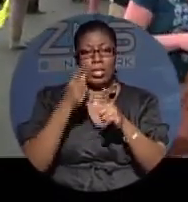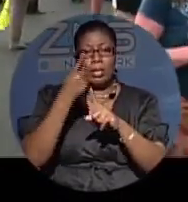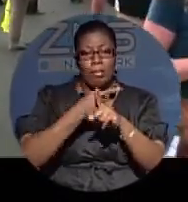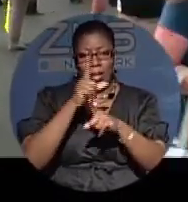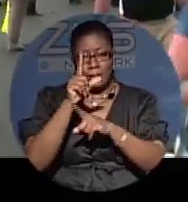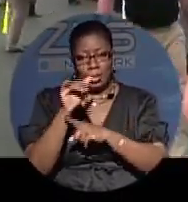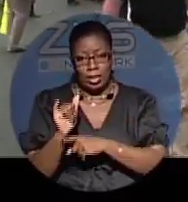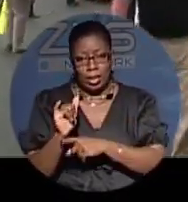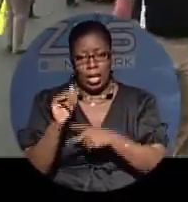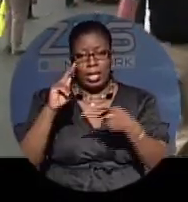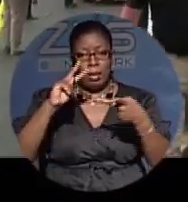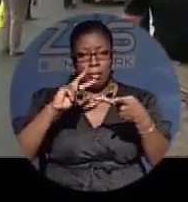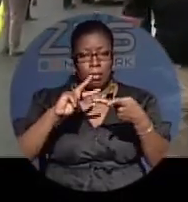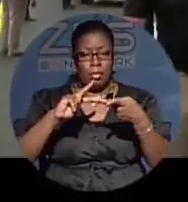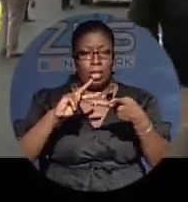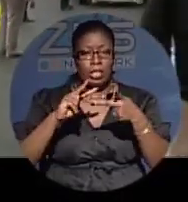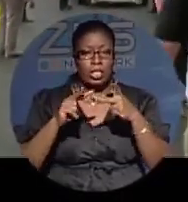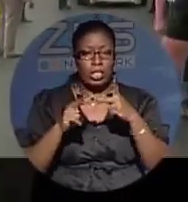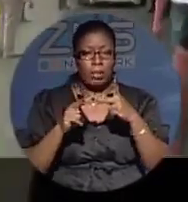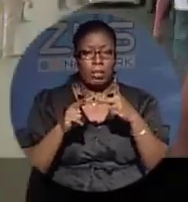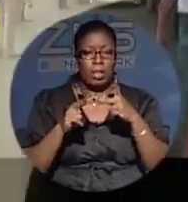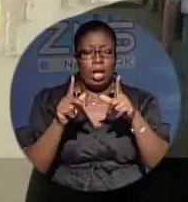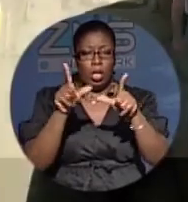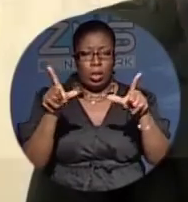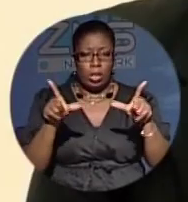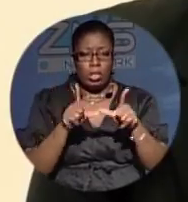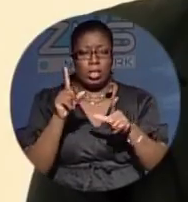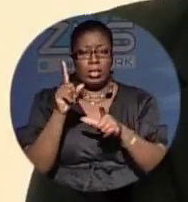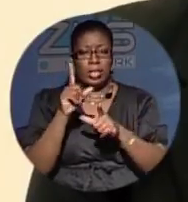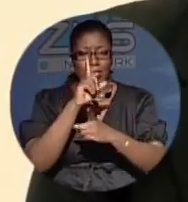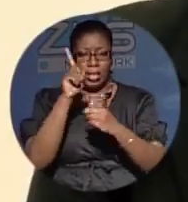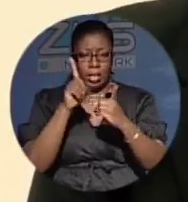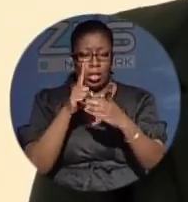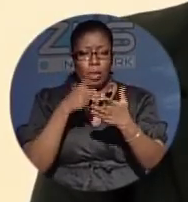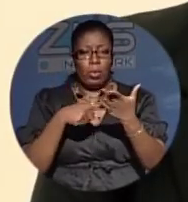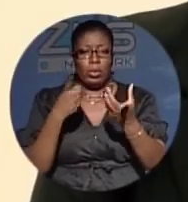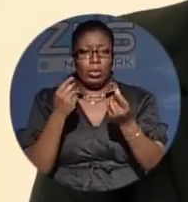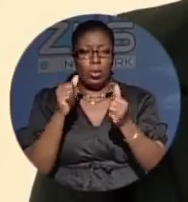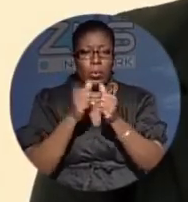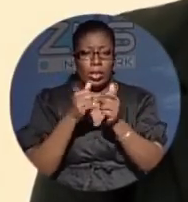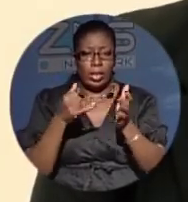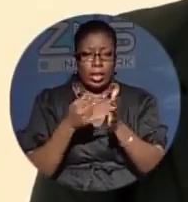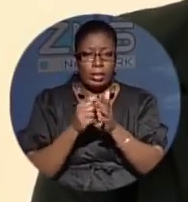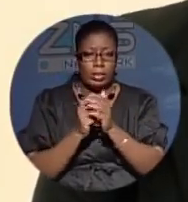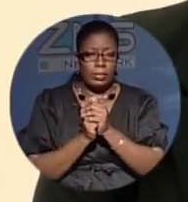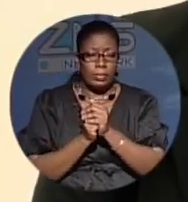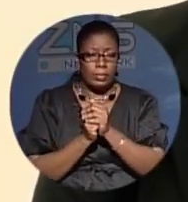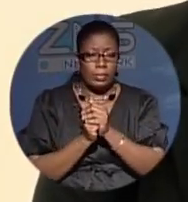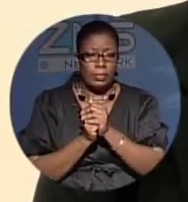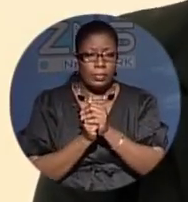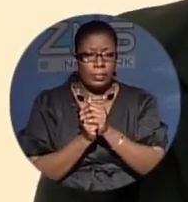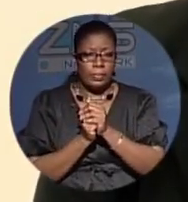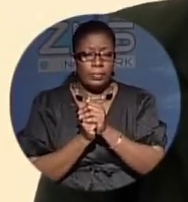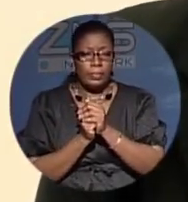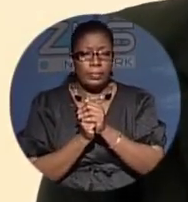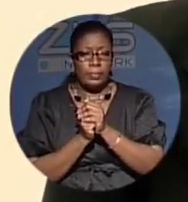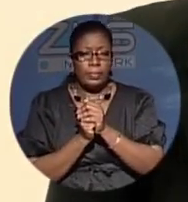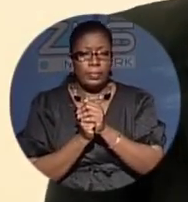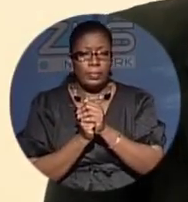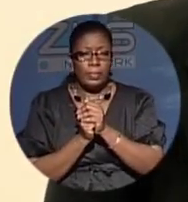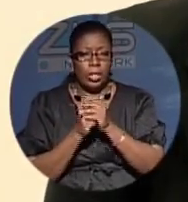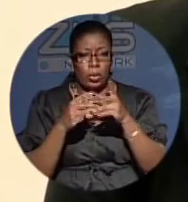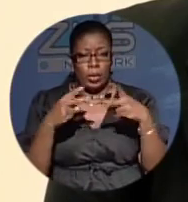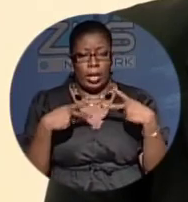promotional partnerships, location has everything to do with it. Westchester County in New York, Fairfield County in Connecticut are sort of the